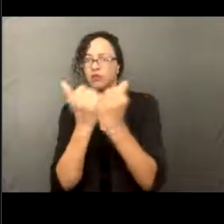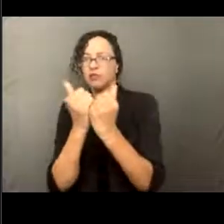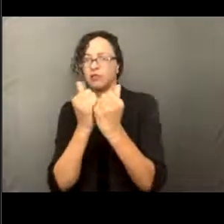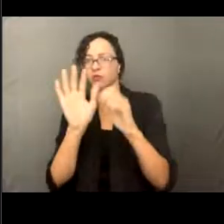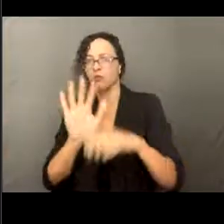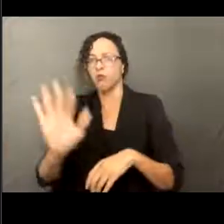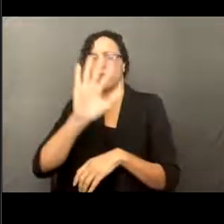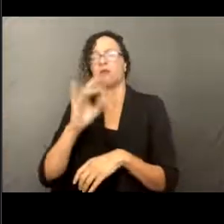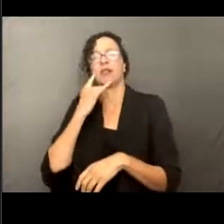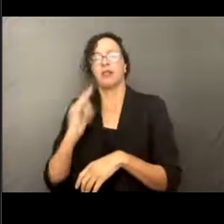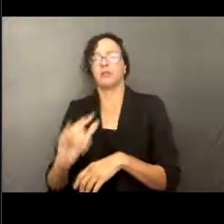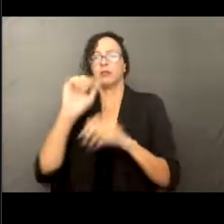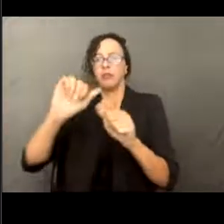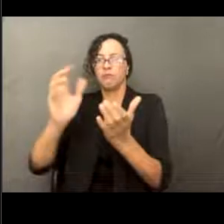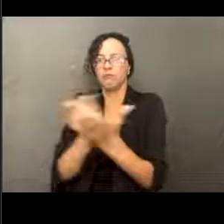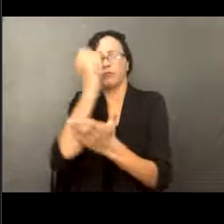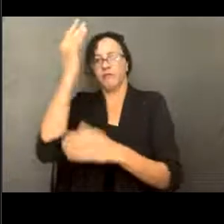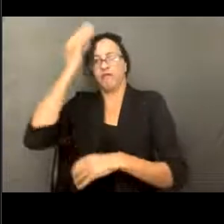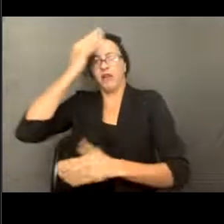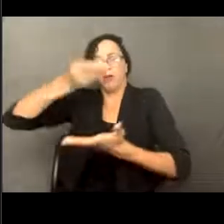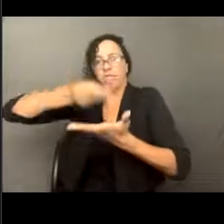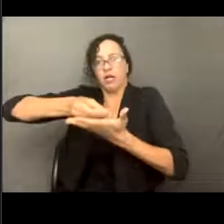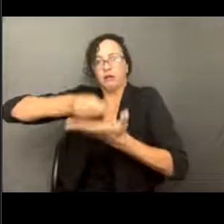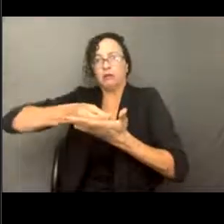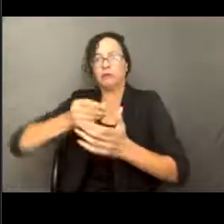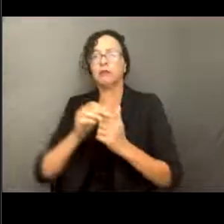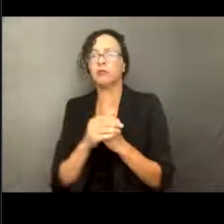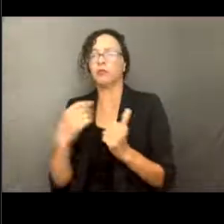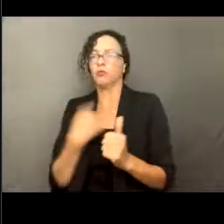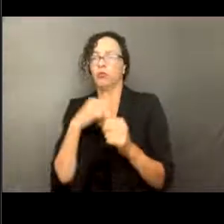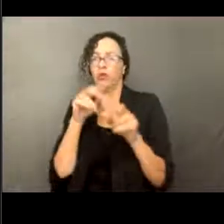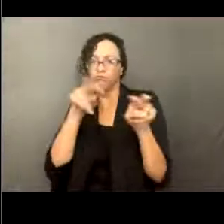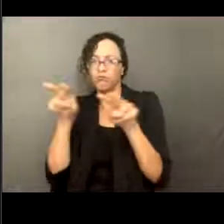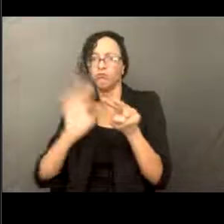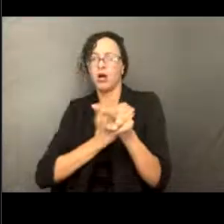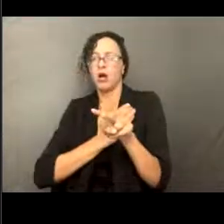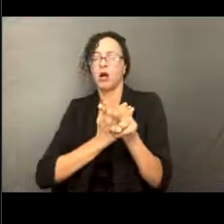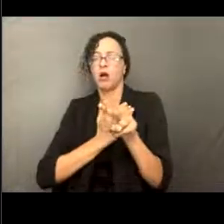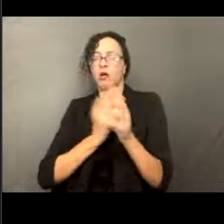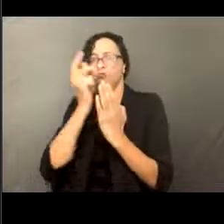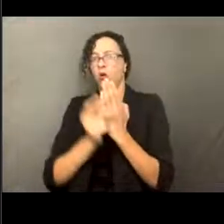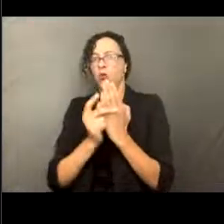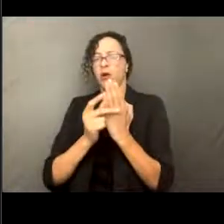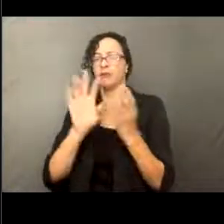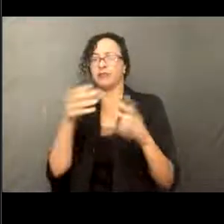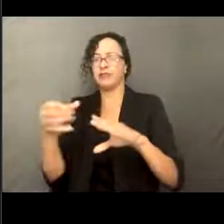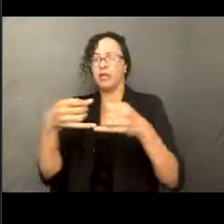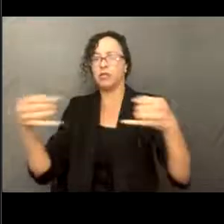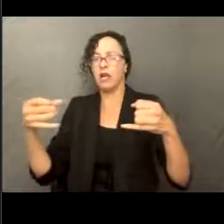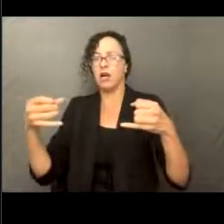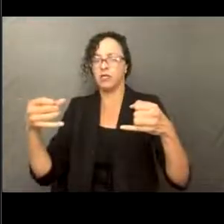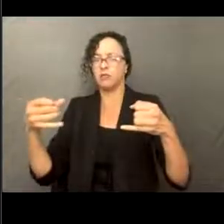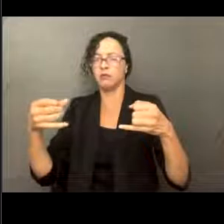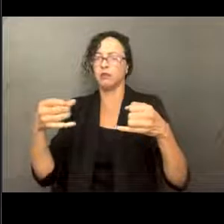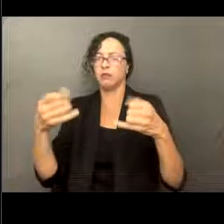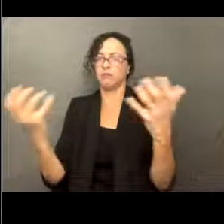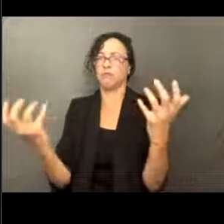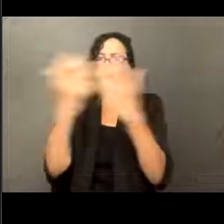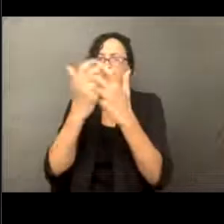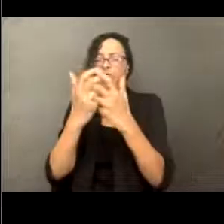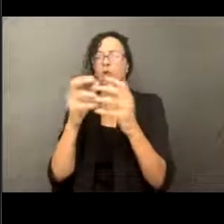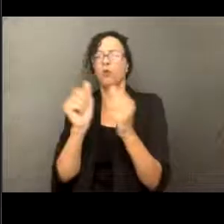Jobs Act. We've taken a look at how our program deadlines line up with upcoming federal notices of